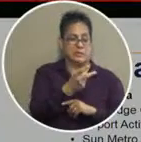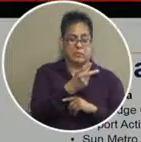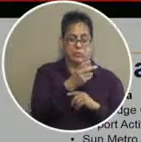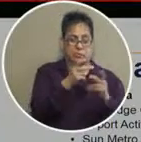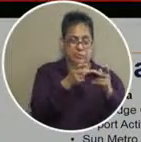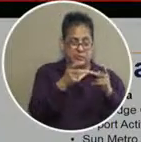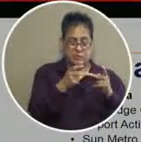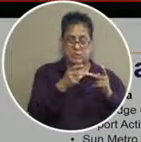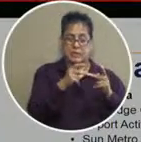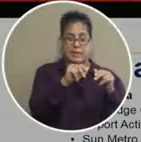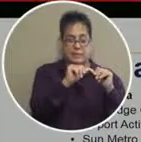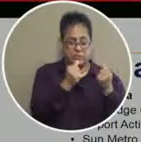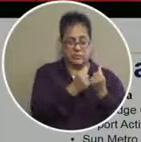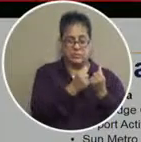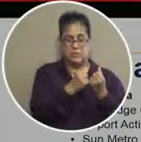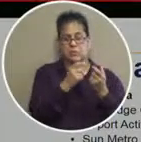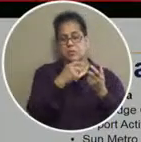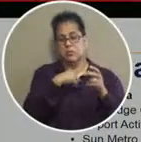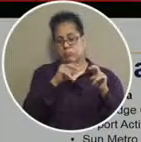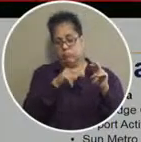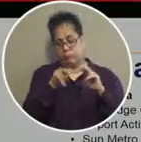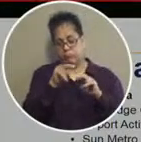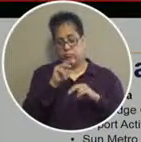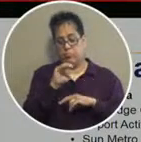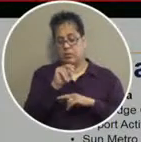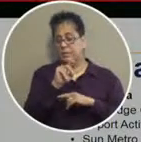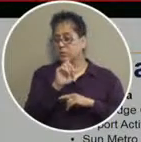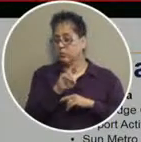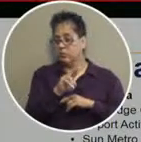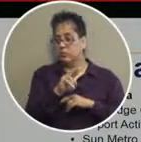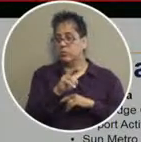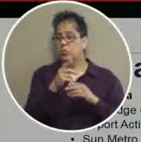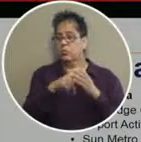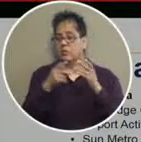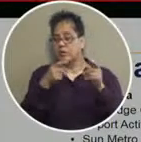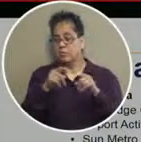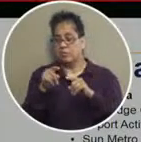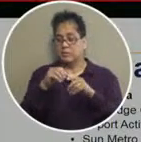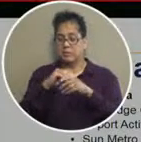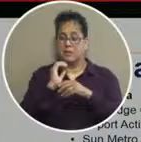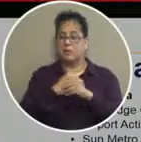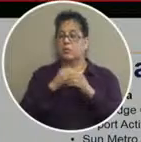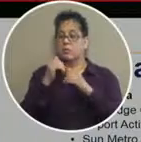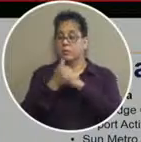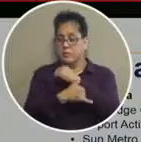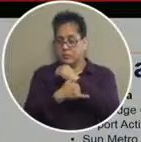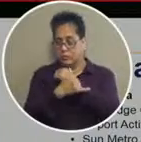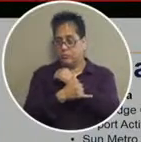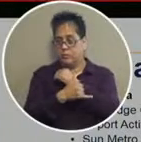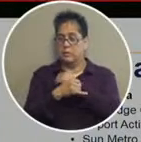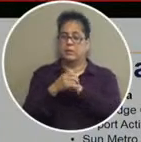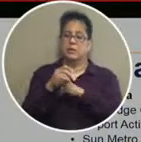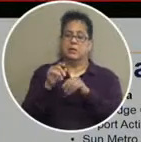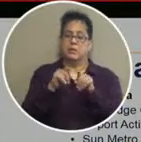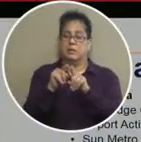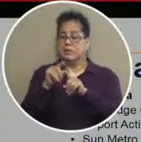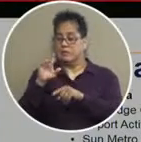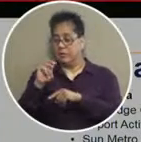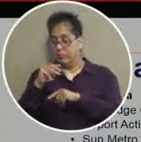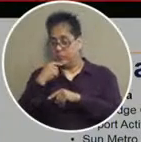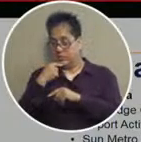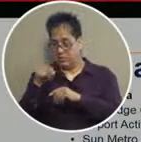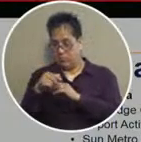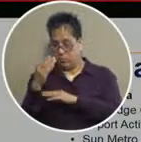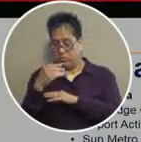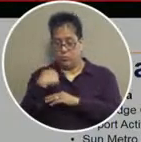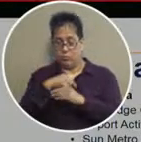other agencies to monitor the impact that COVID-19 is having in our region and in other parts of the country. So like the city manager said this morning, we are looking at